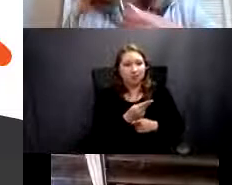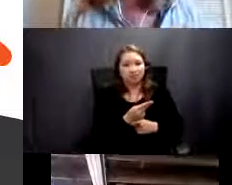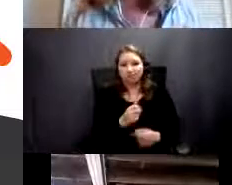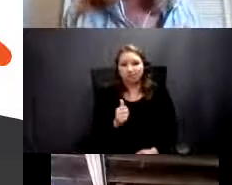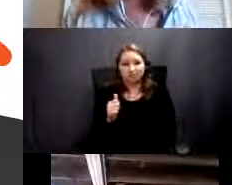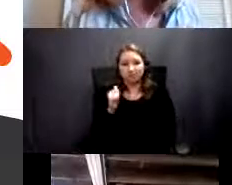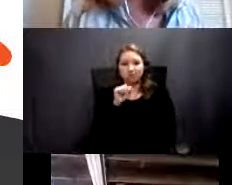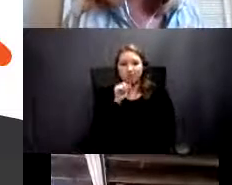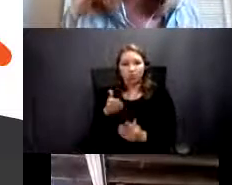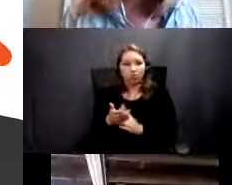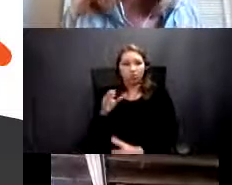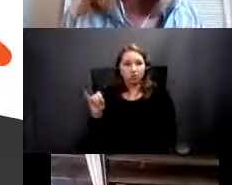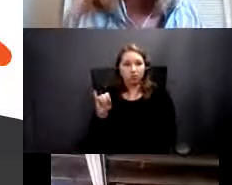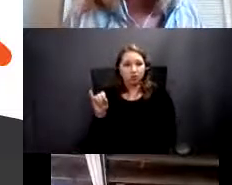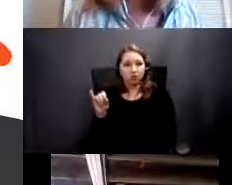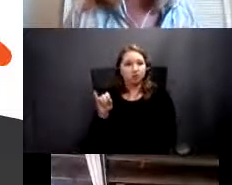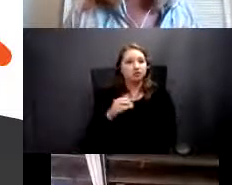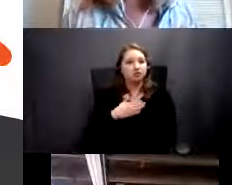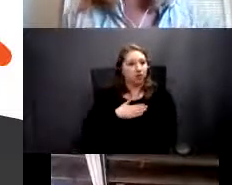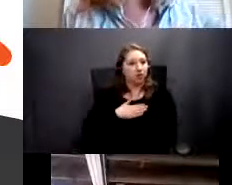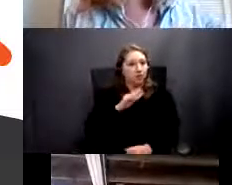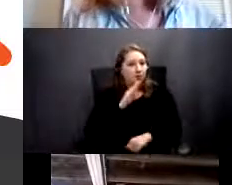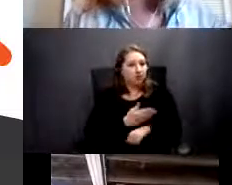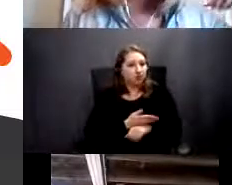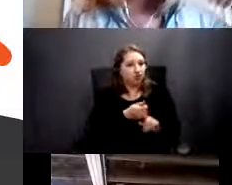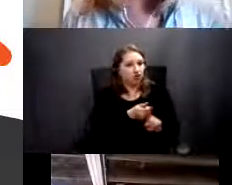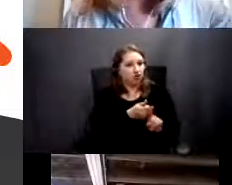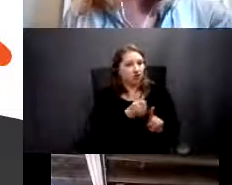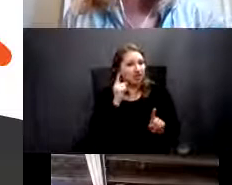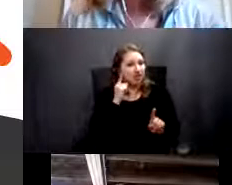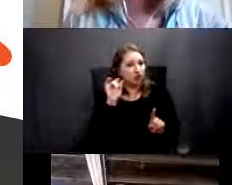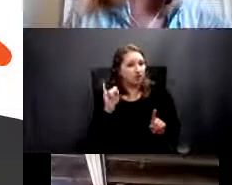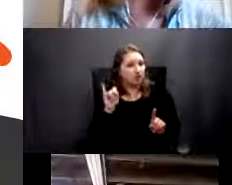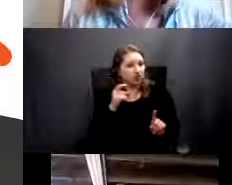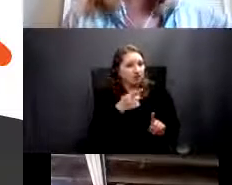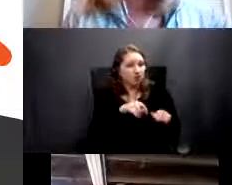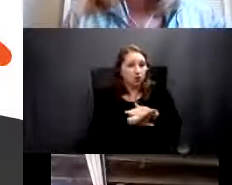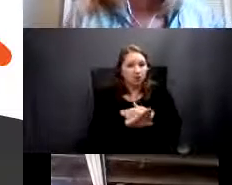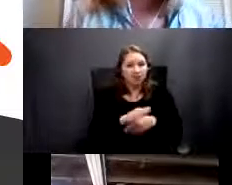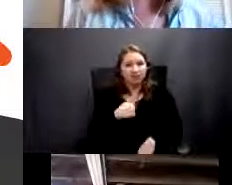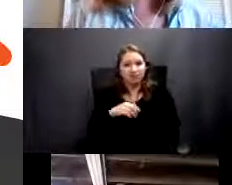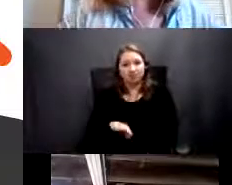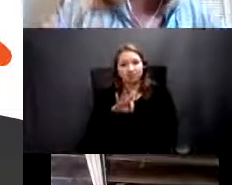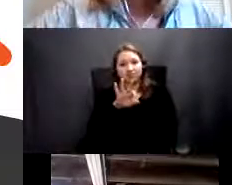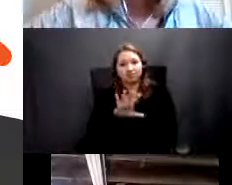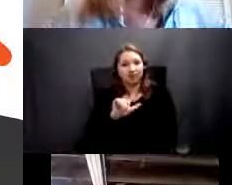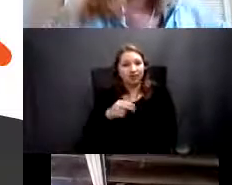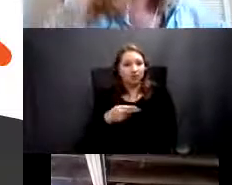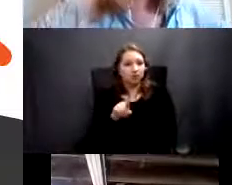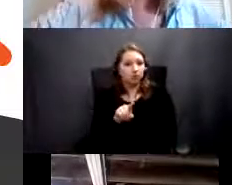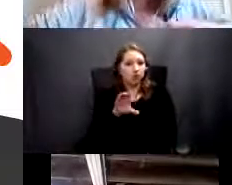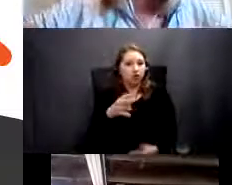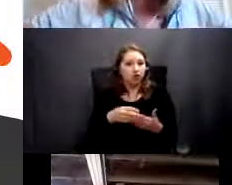companies. So when my daughter had an ear infection, she goes in, I pay $100 and we're done. There's no